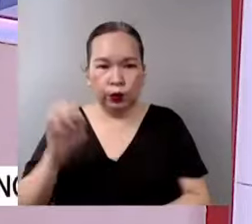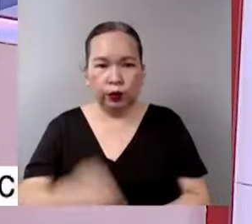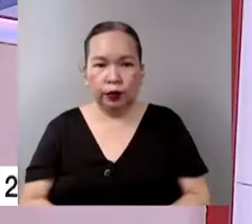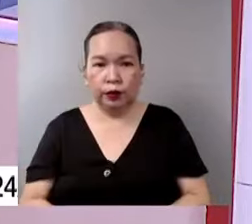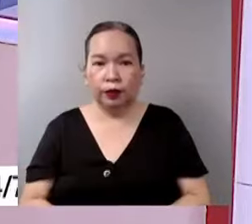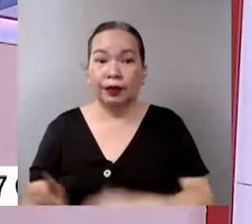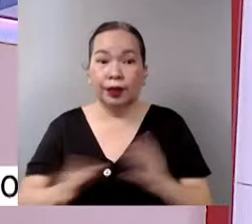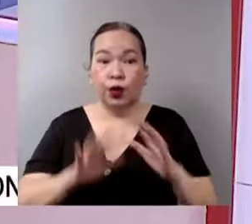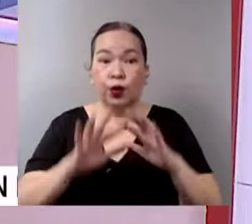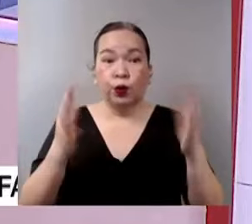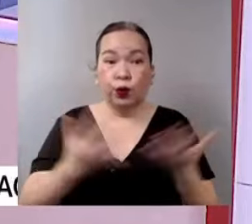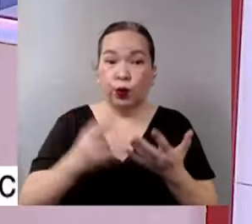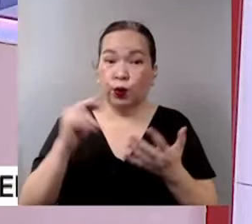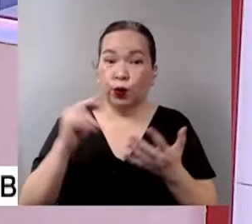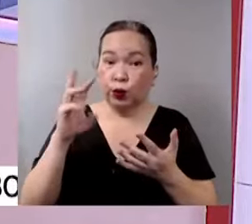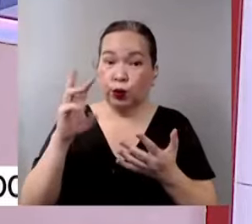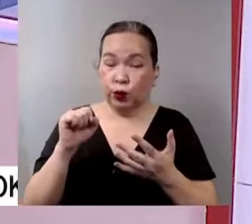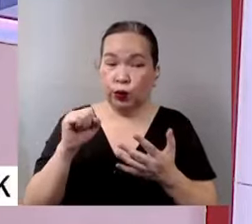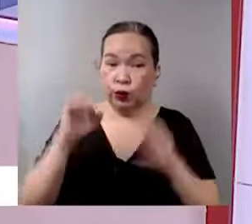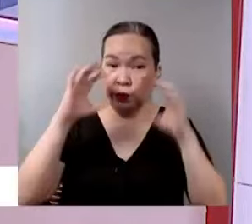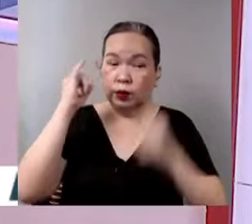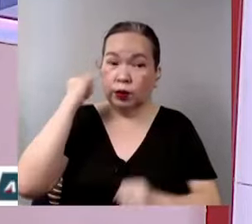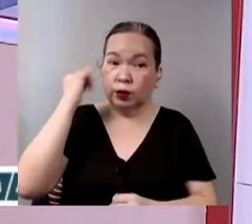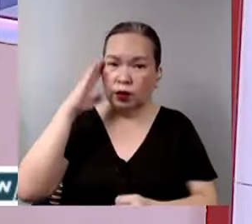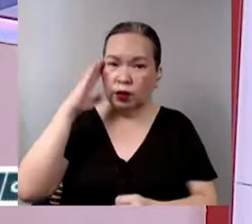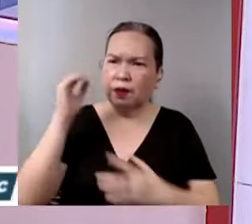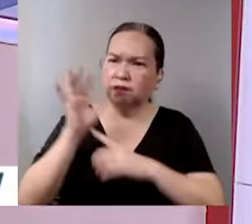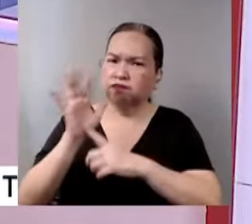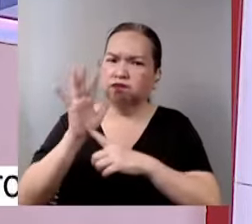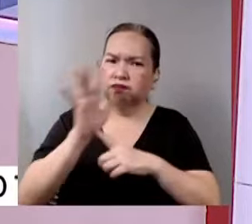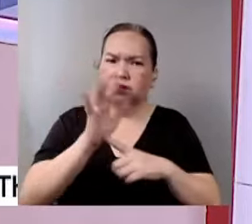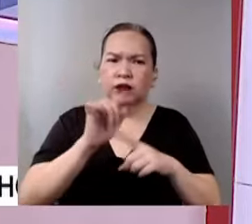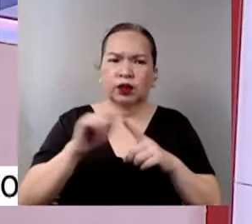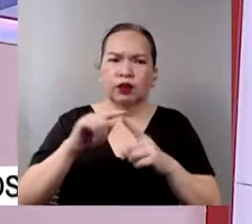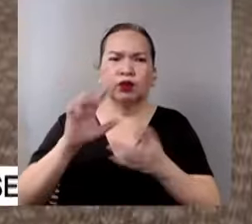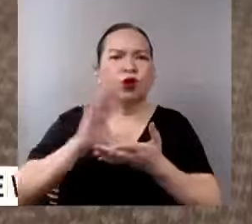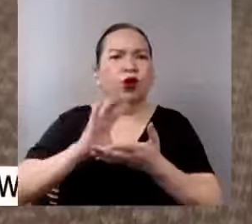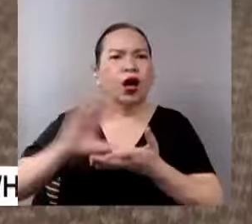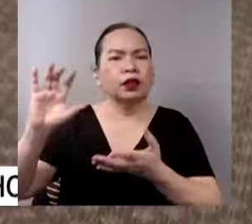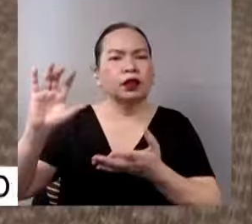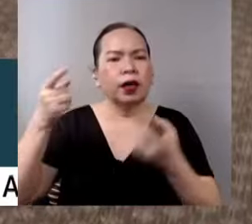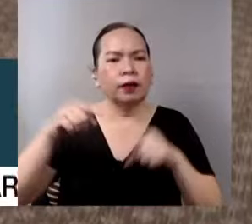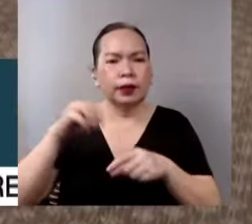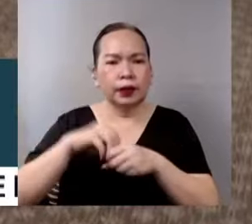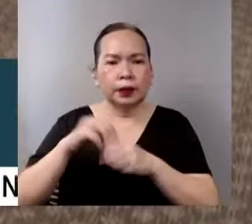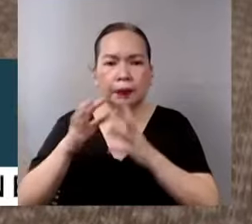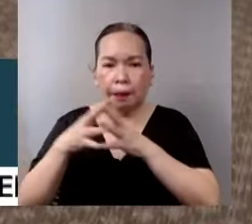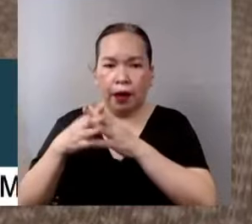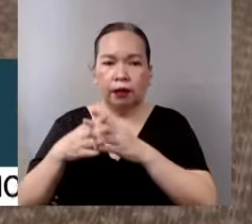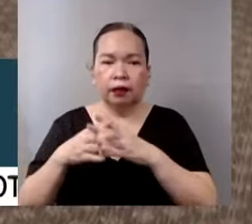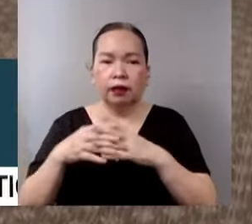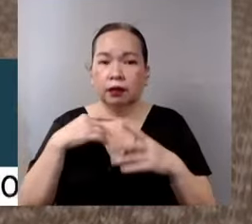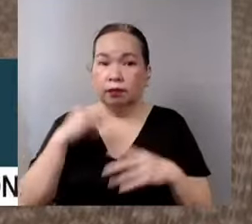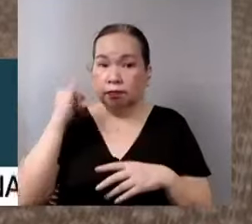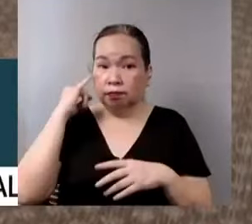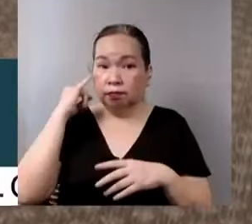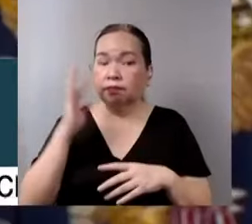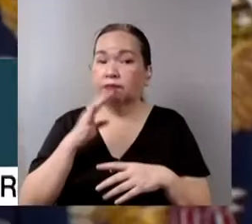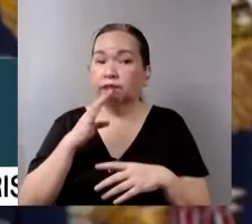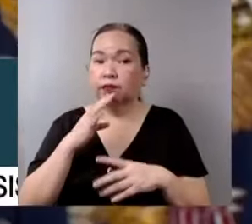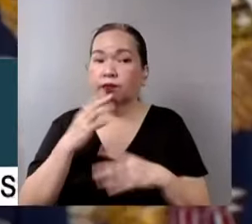President Joe Biden breaks his silence on the growing protests across colleges in the U.S. Speaking at the White House, Biden said both freedom